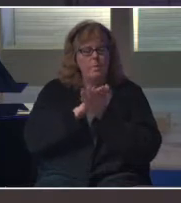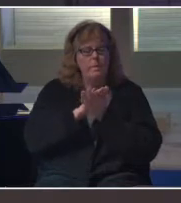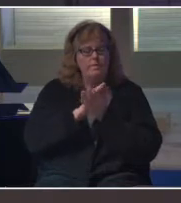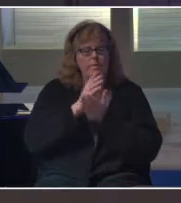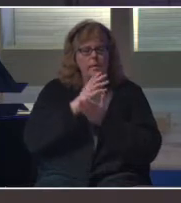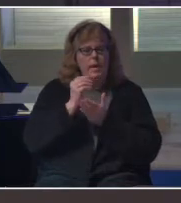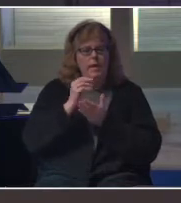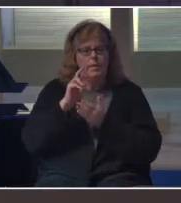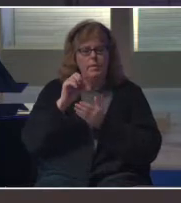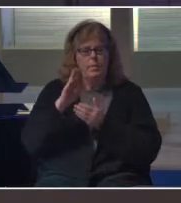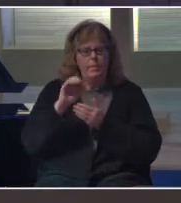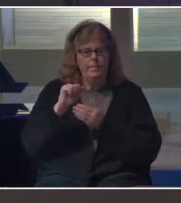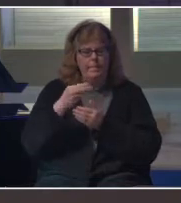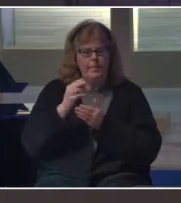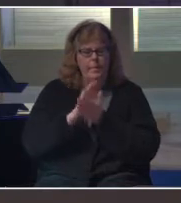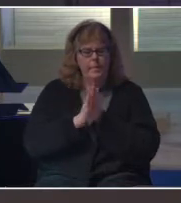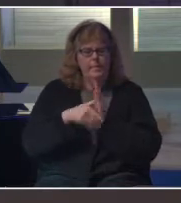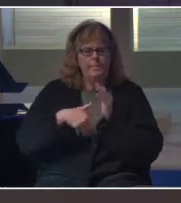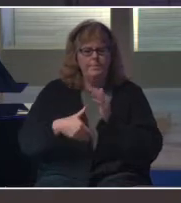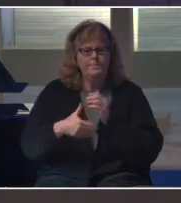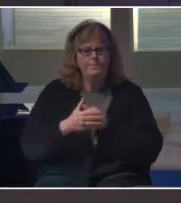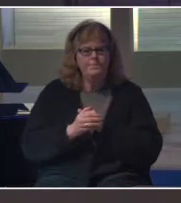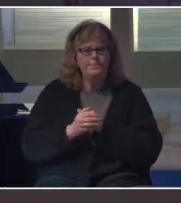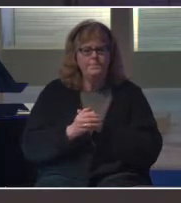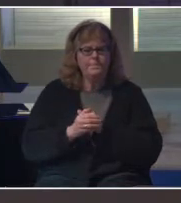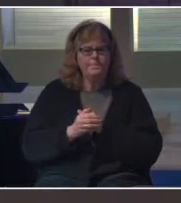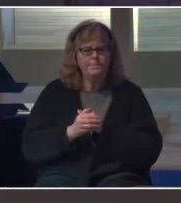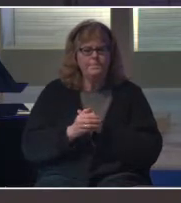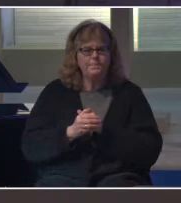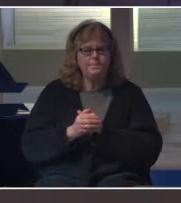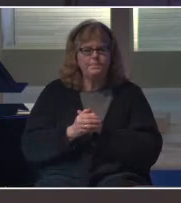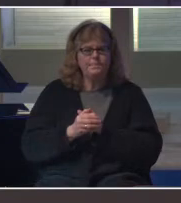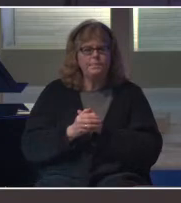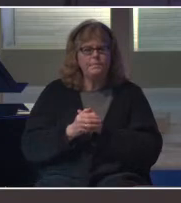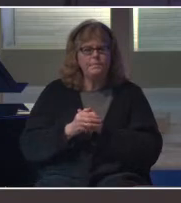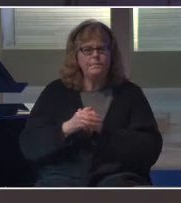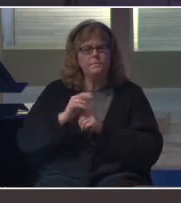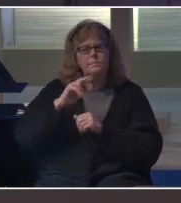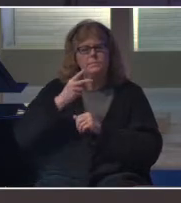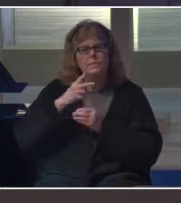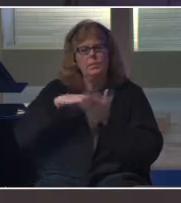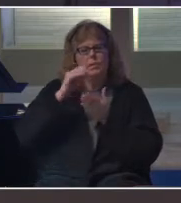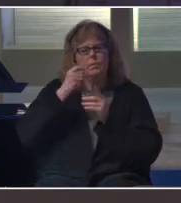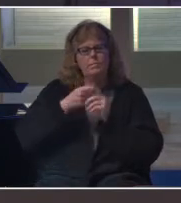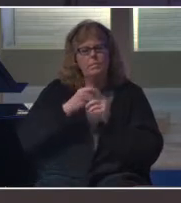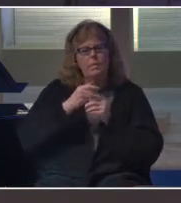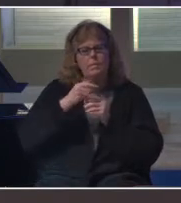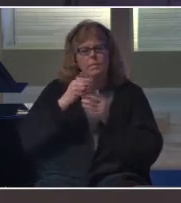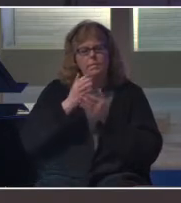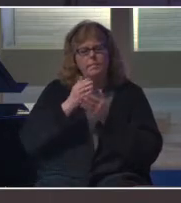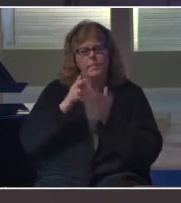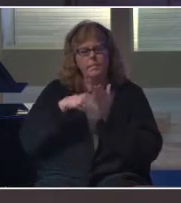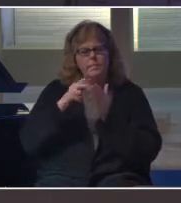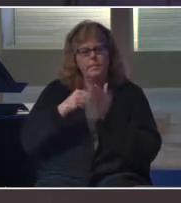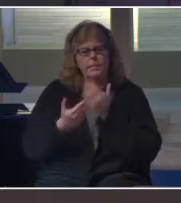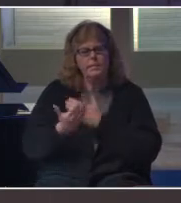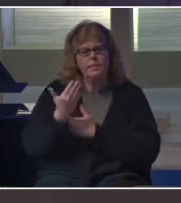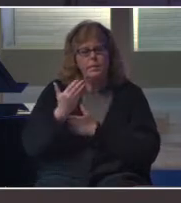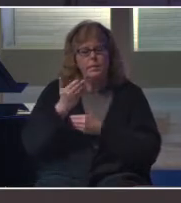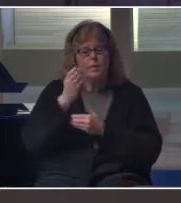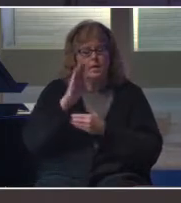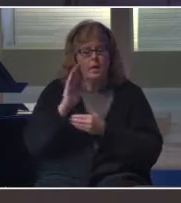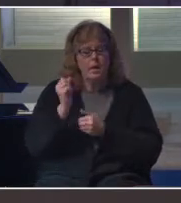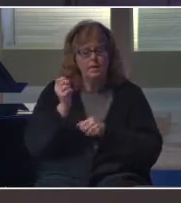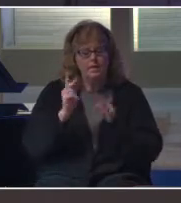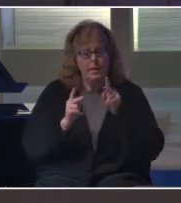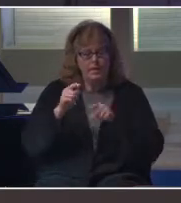and Rebekah became pregnant." So the second thing we learn from our parsha this morning is that when God's people are